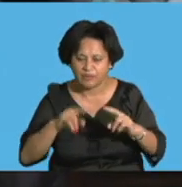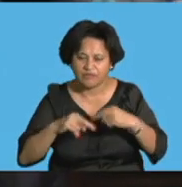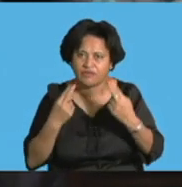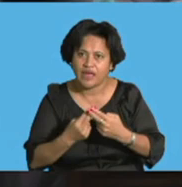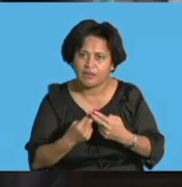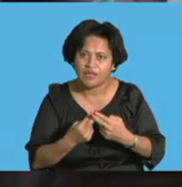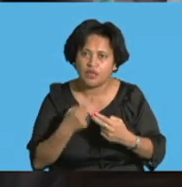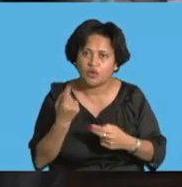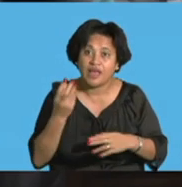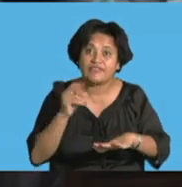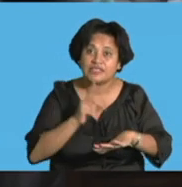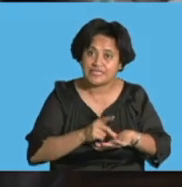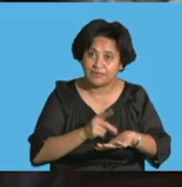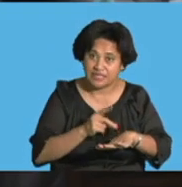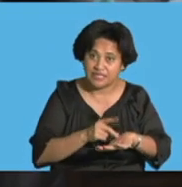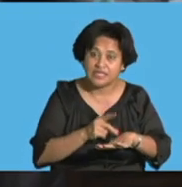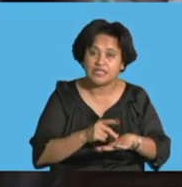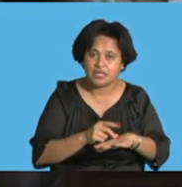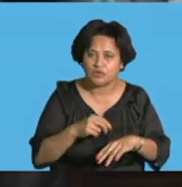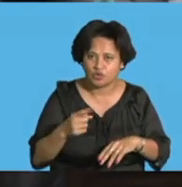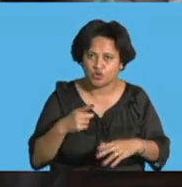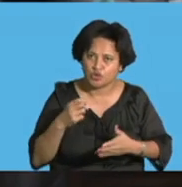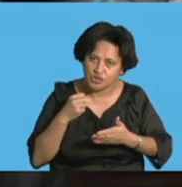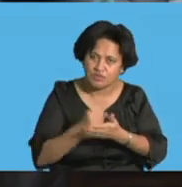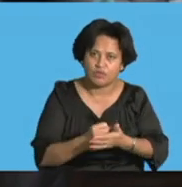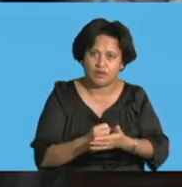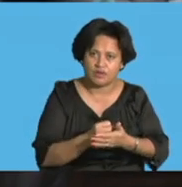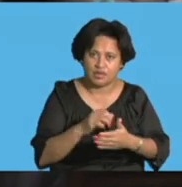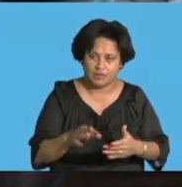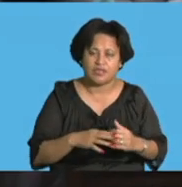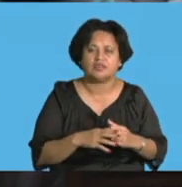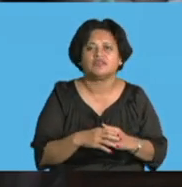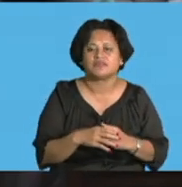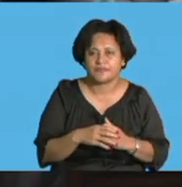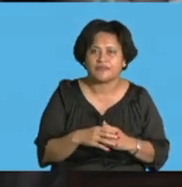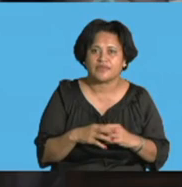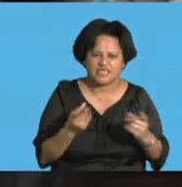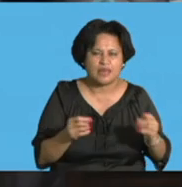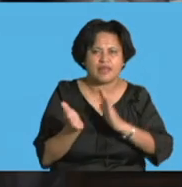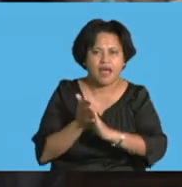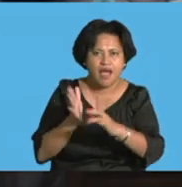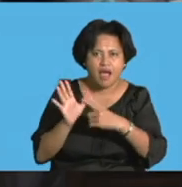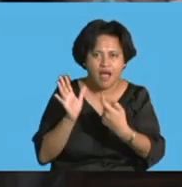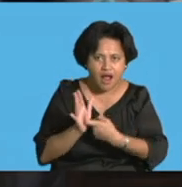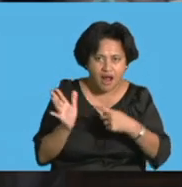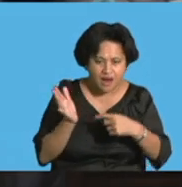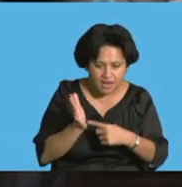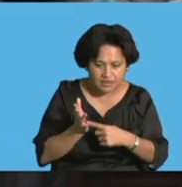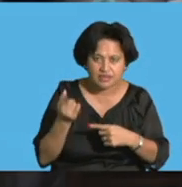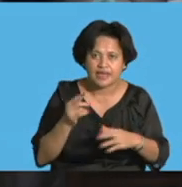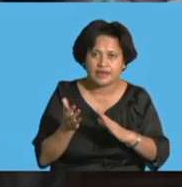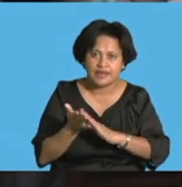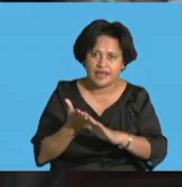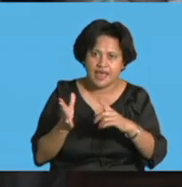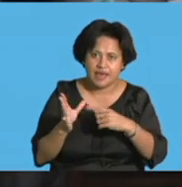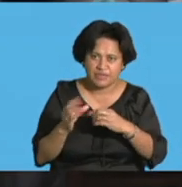with disabilities will continue through various stakeholders, including HEART, Habitat for Humanity, and Public Rental